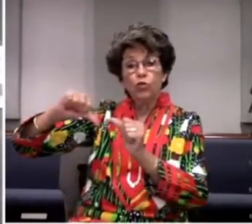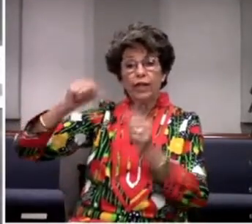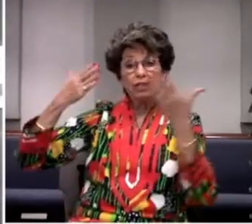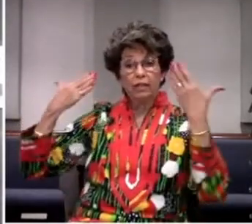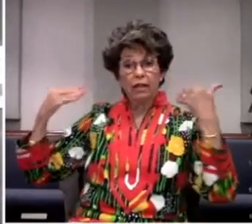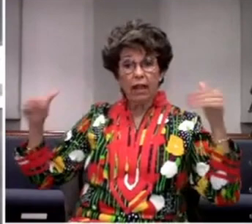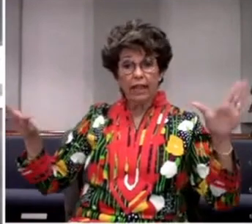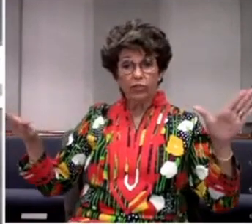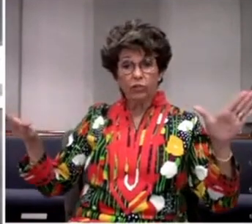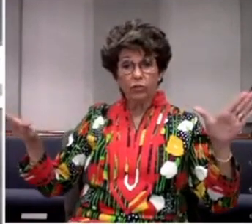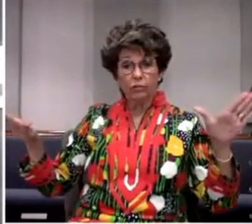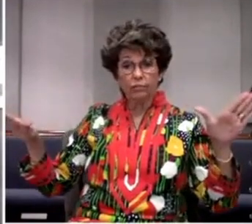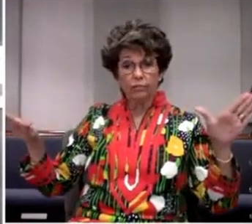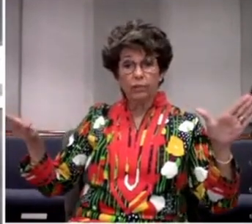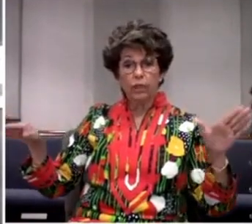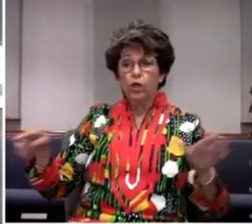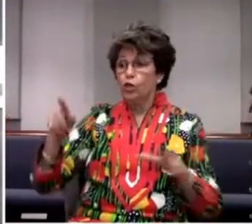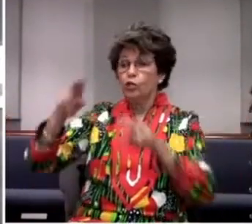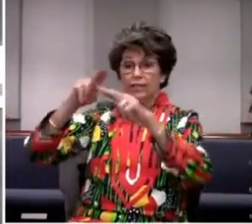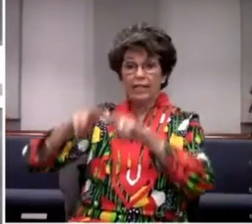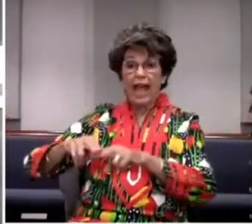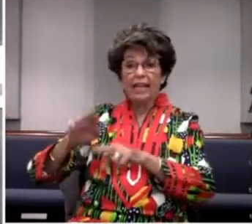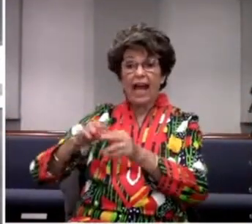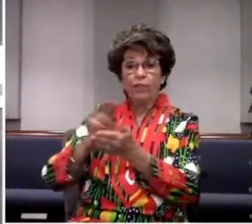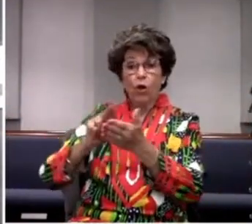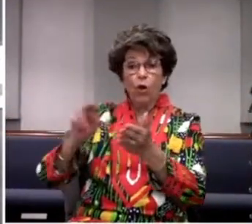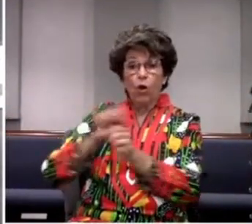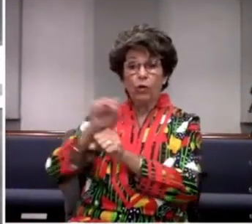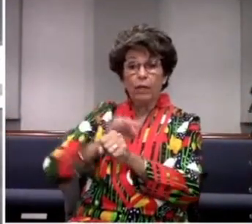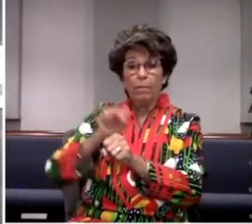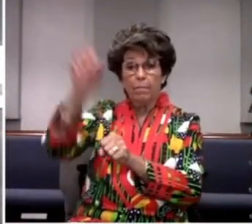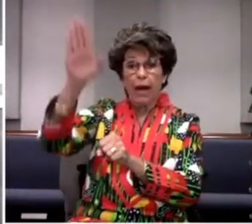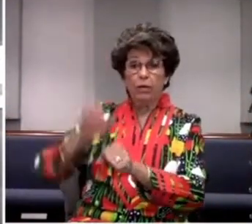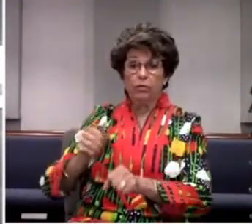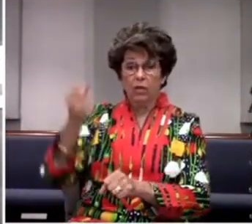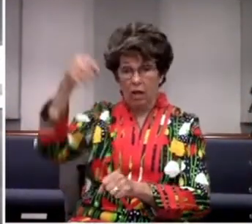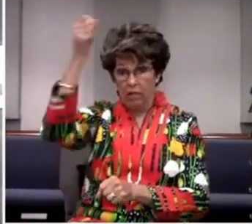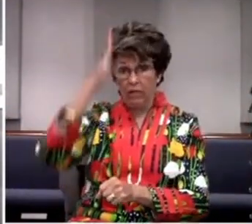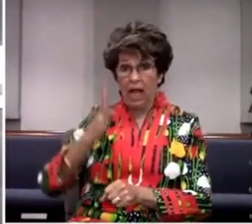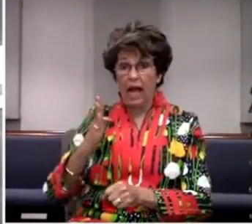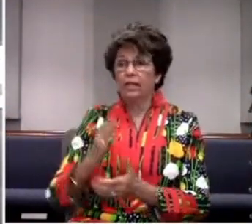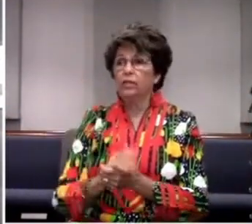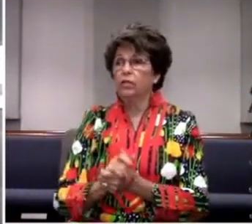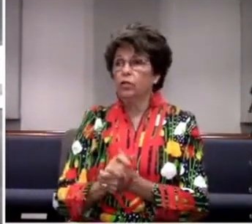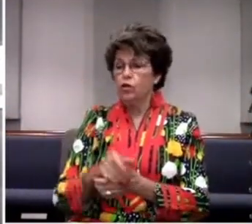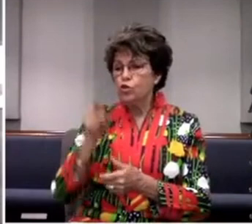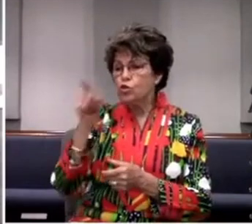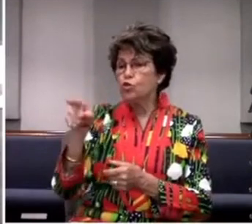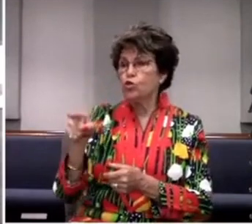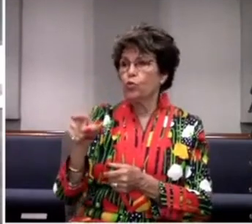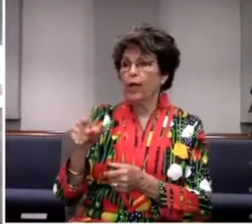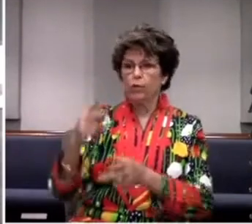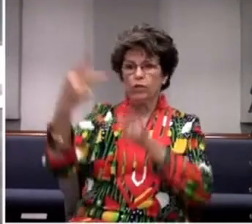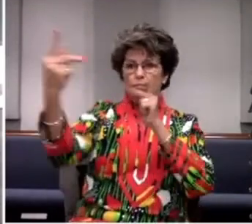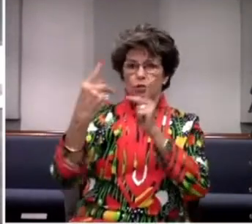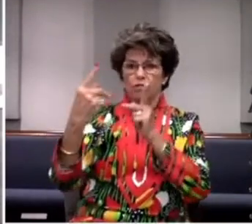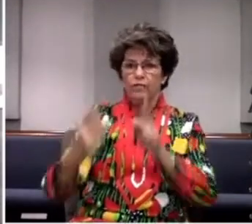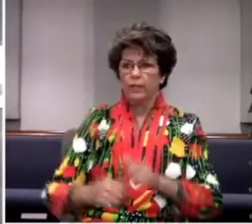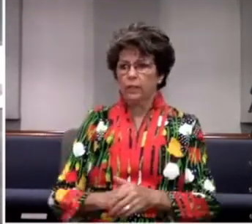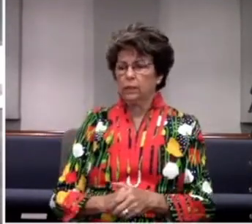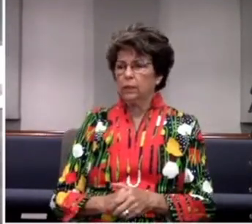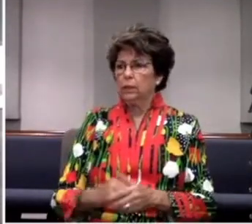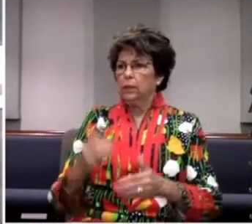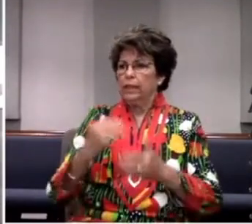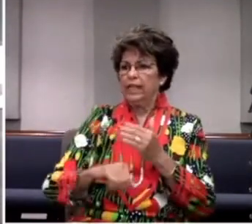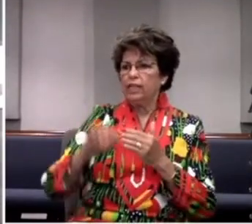upon the holy mountain of God. Thou hast walked up and down in the midst of the stones of fire. Thou wast perfect in